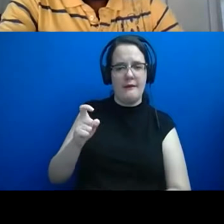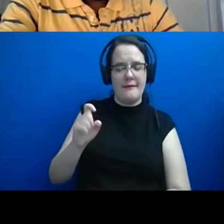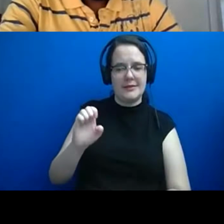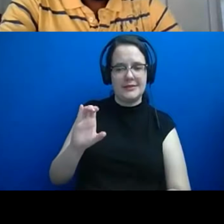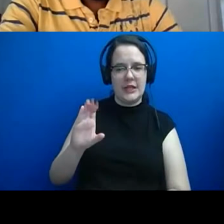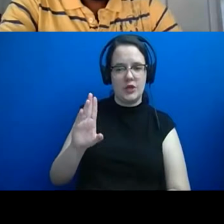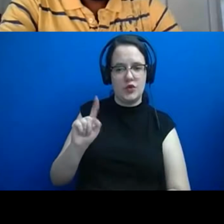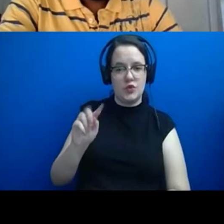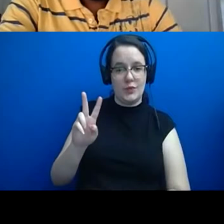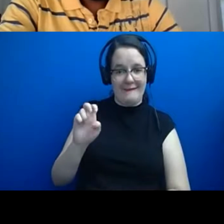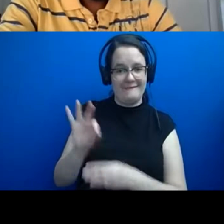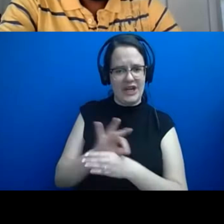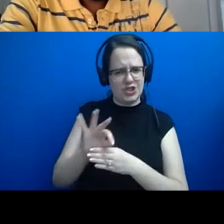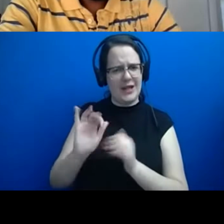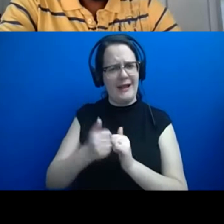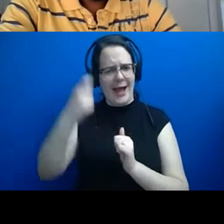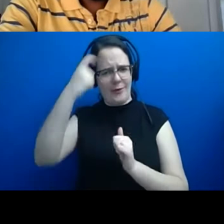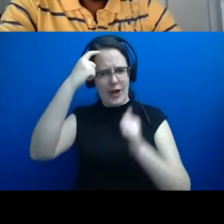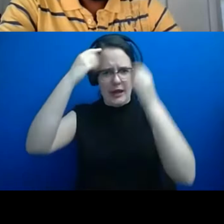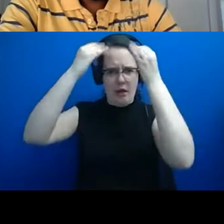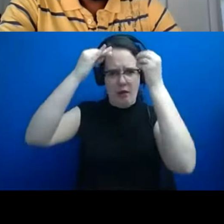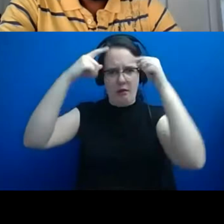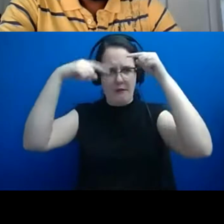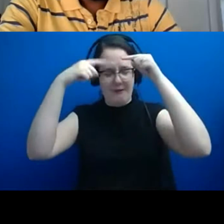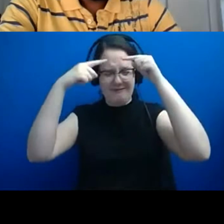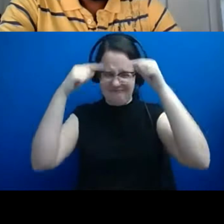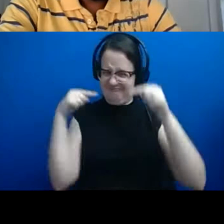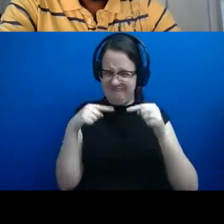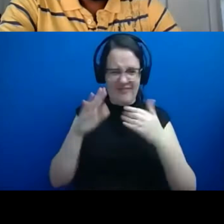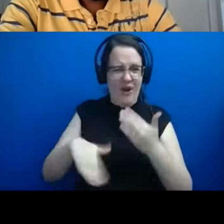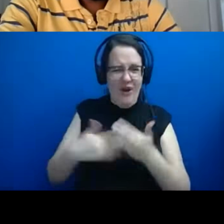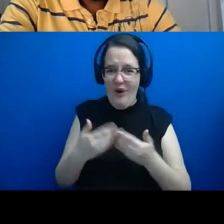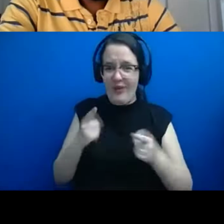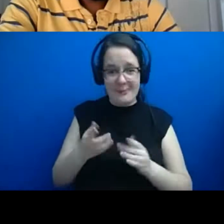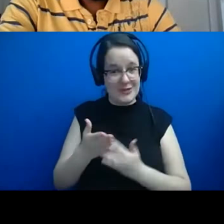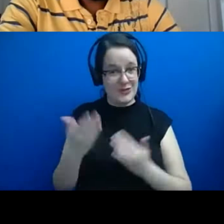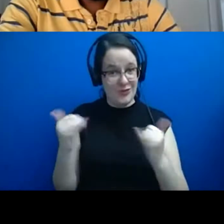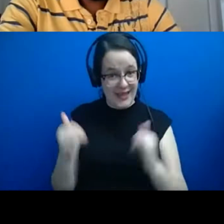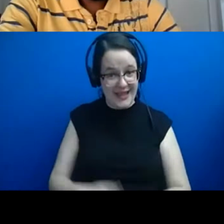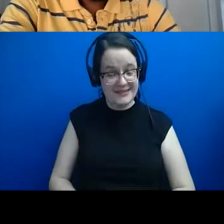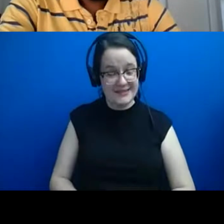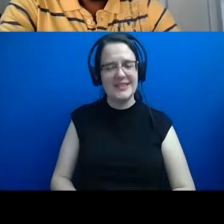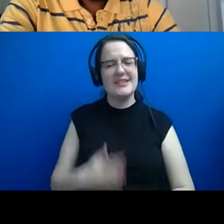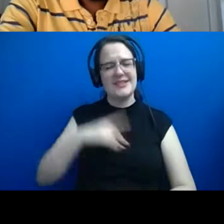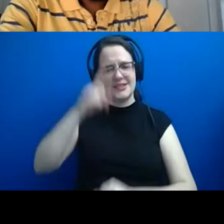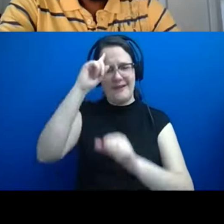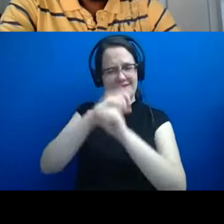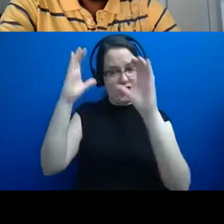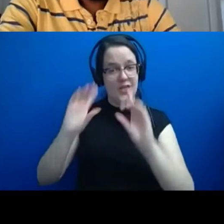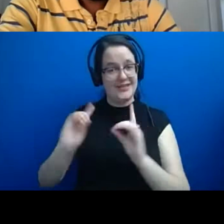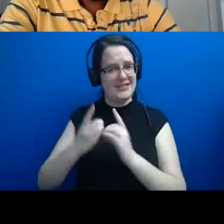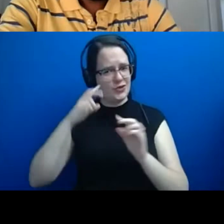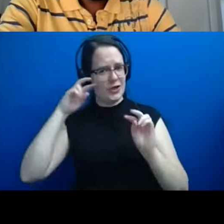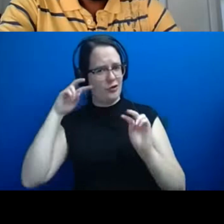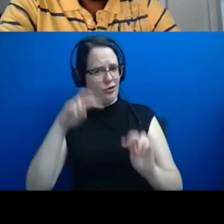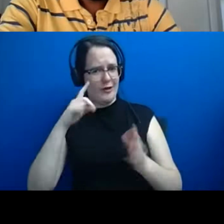information, all can happen through play. So really my vision is for the district to look at play as an instructional